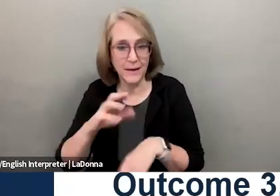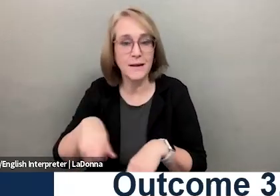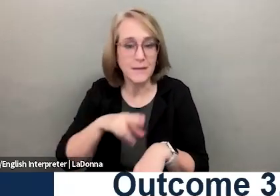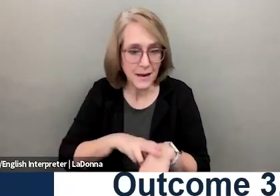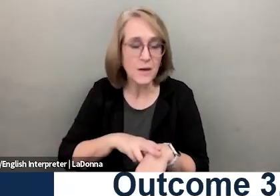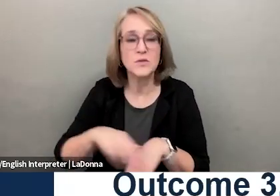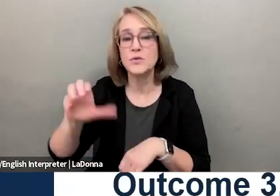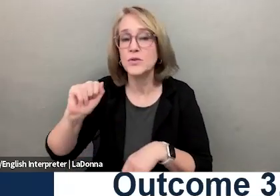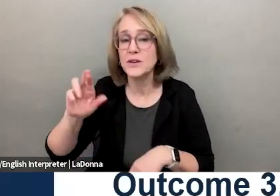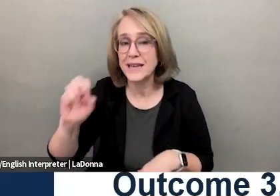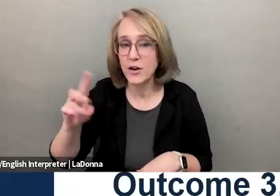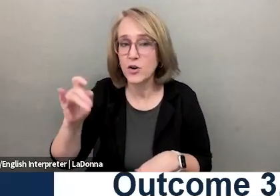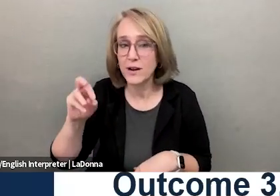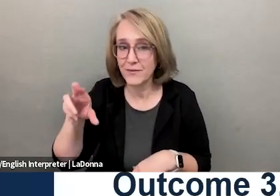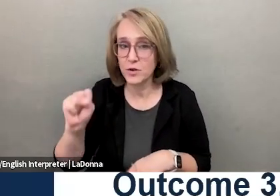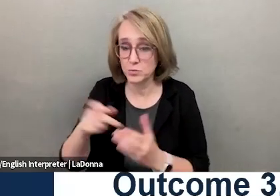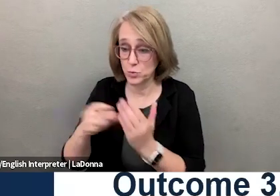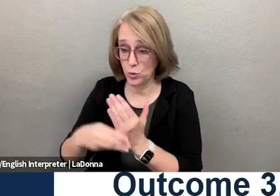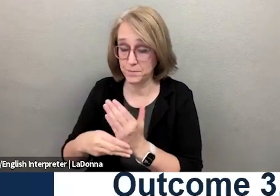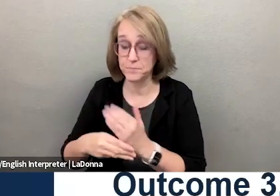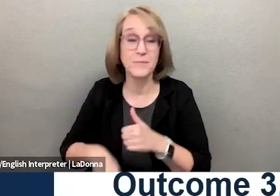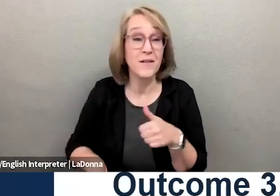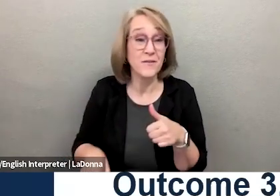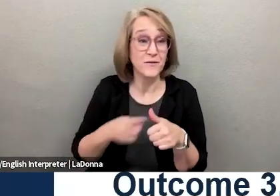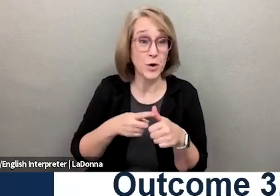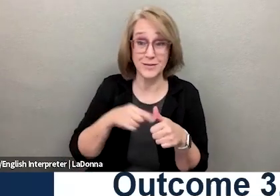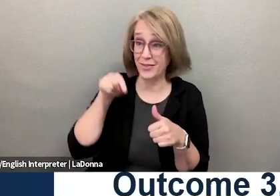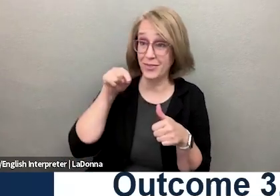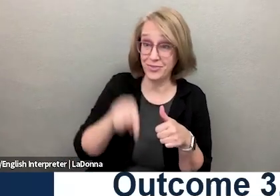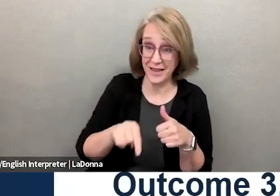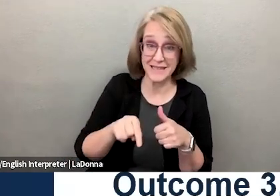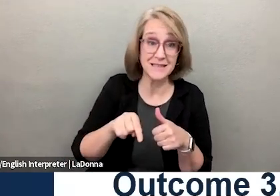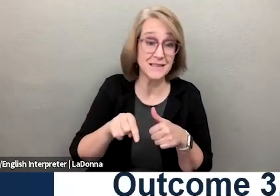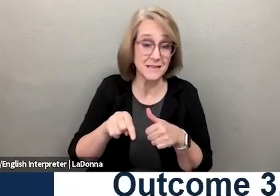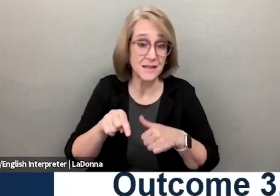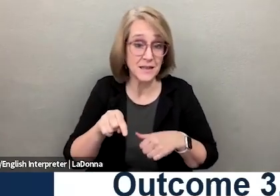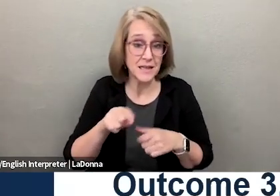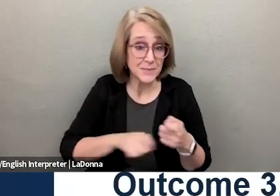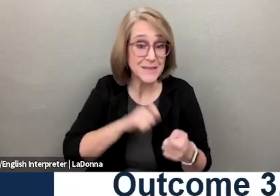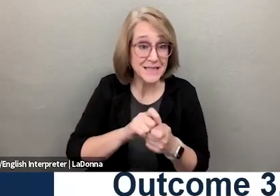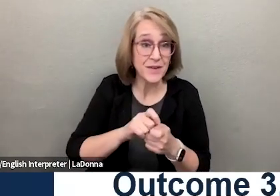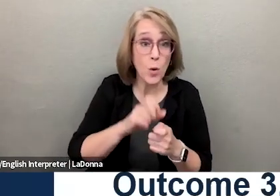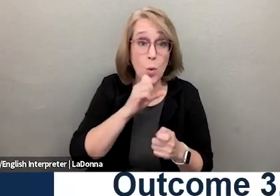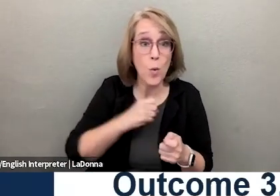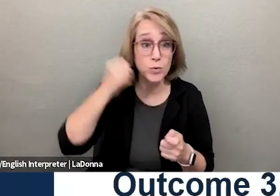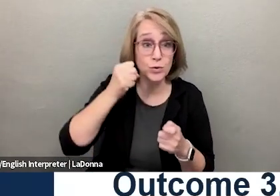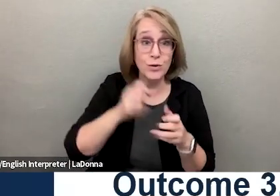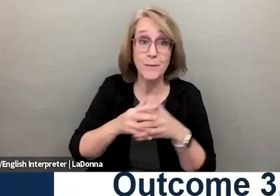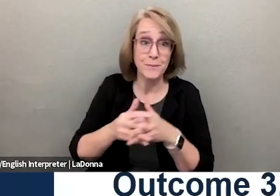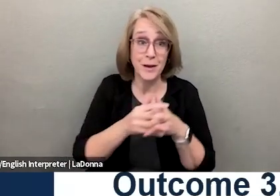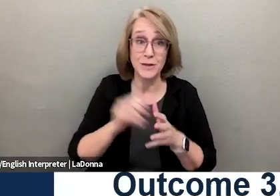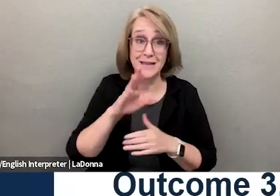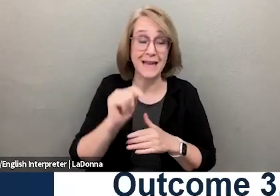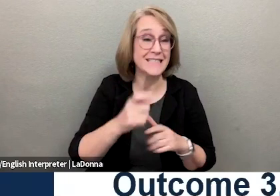Americans Act actually expired this fall at the end of September, and that doesn't mean it has gone